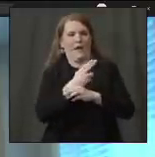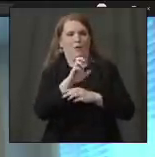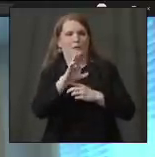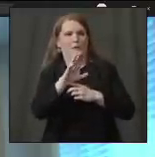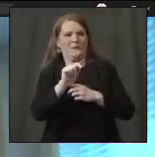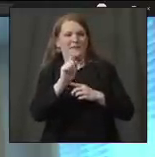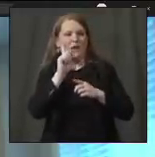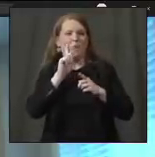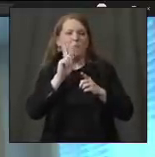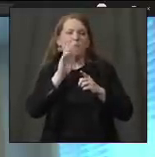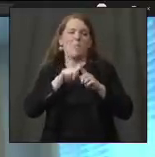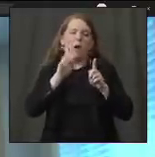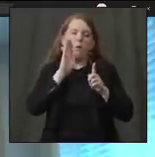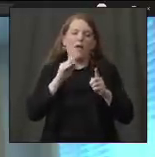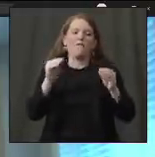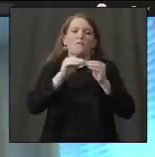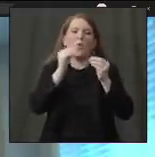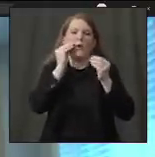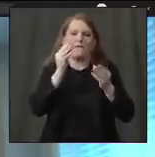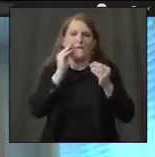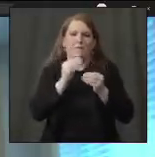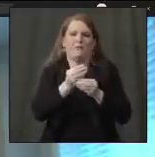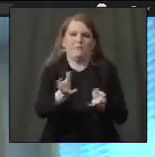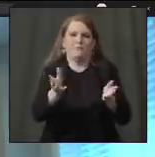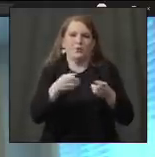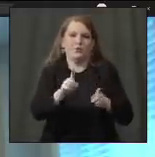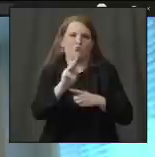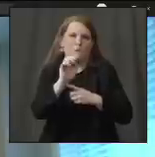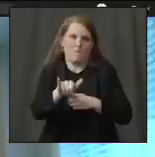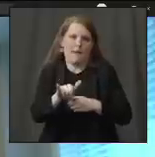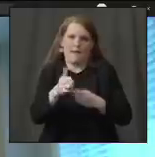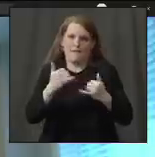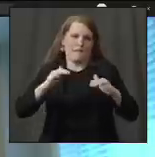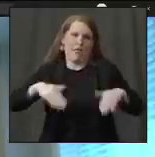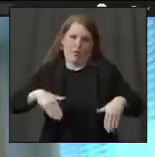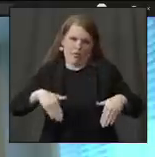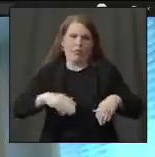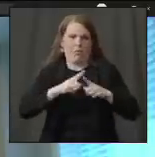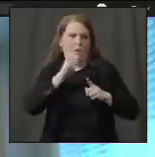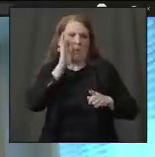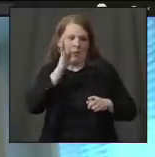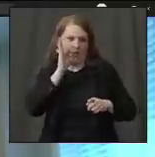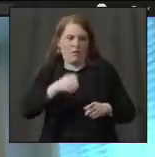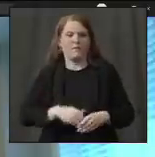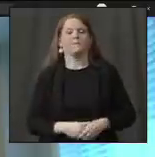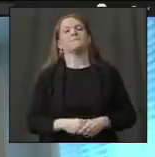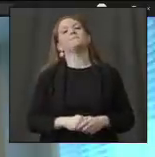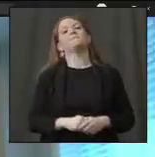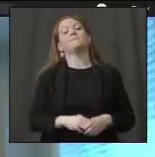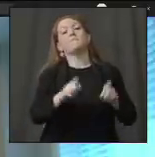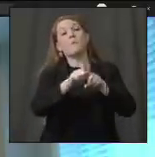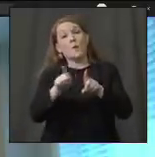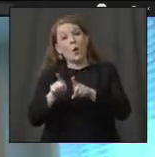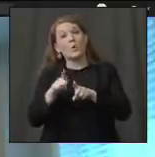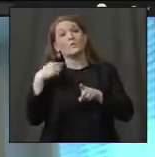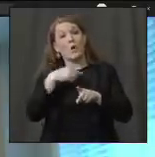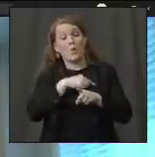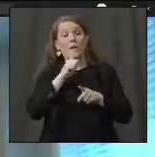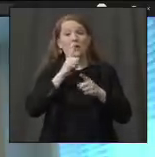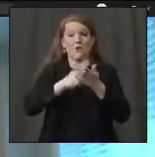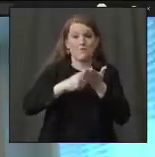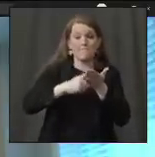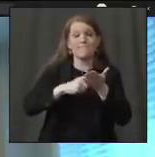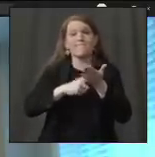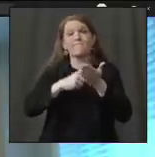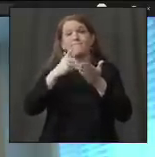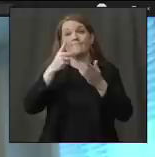mention that, as Commissioner Hurlbert mentioned, we are talking about working with FEMA